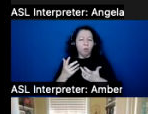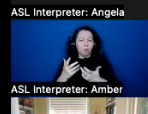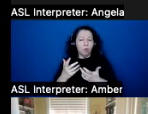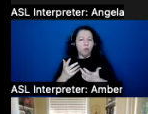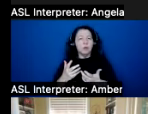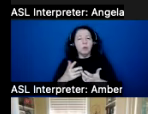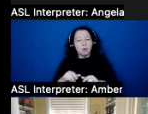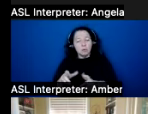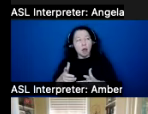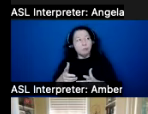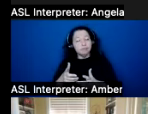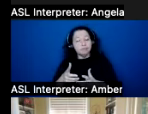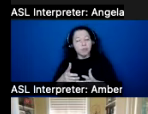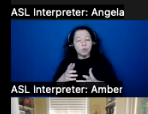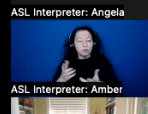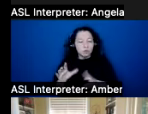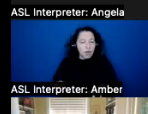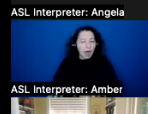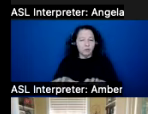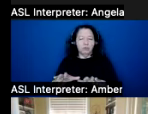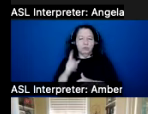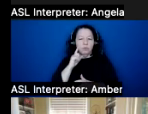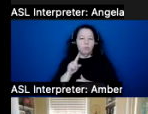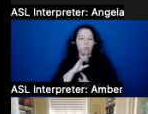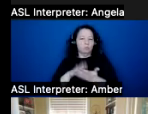of that. I love this slide. It's the goal.